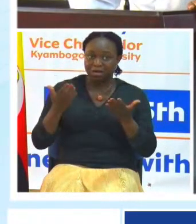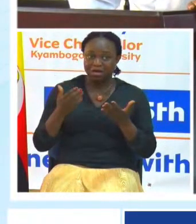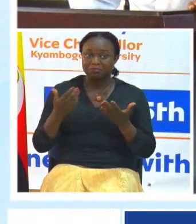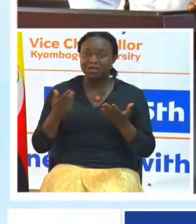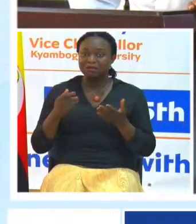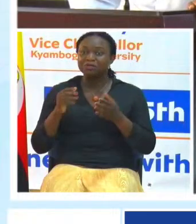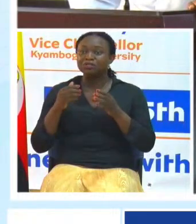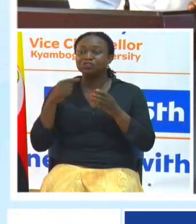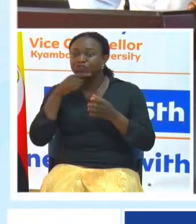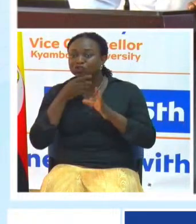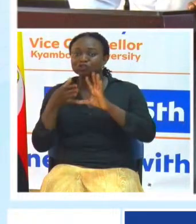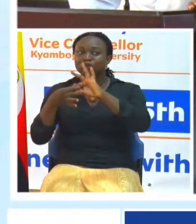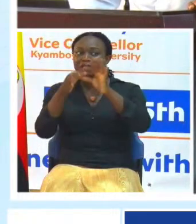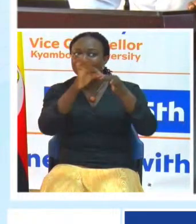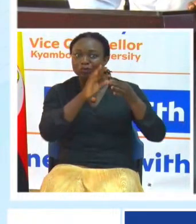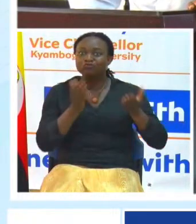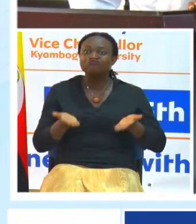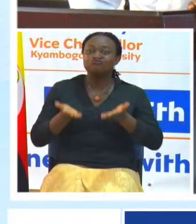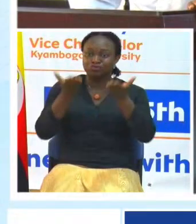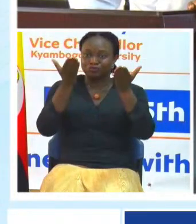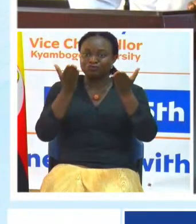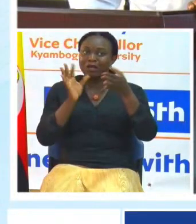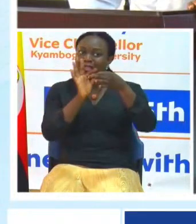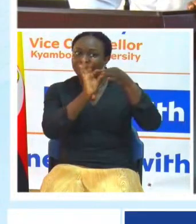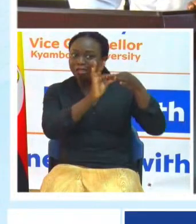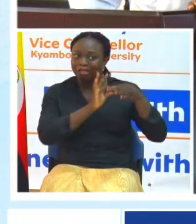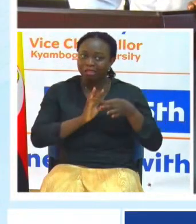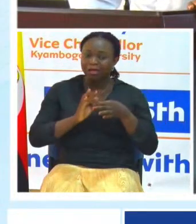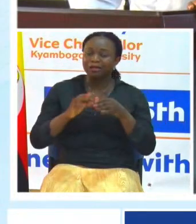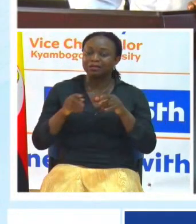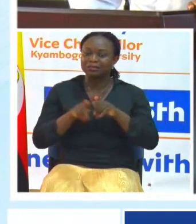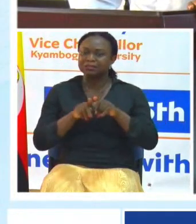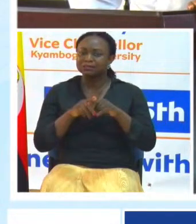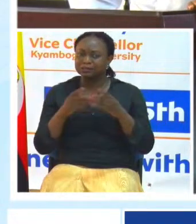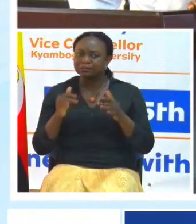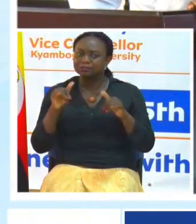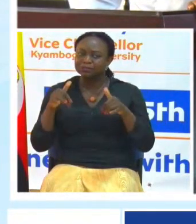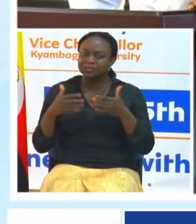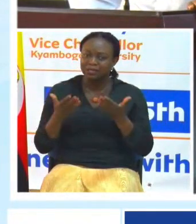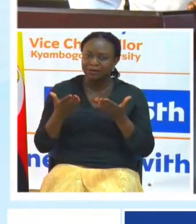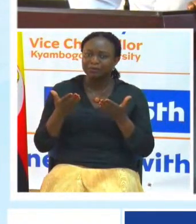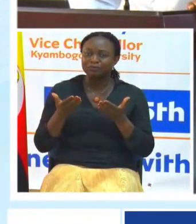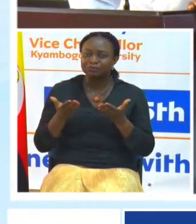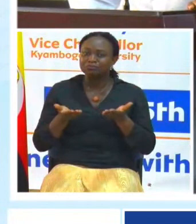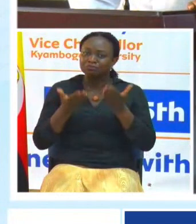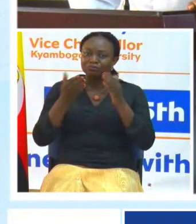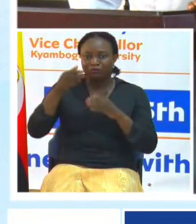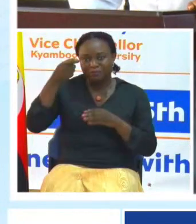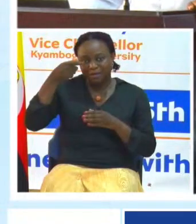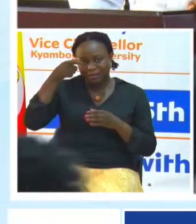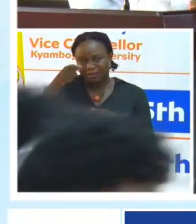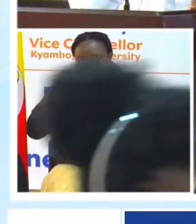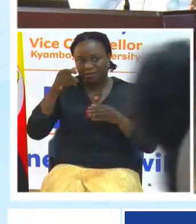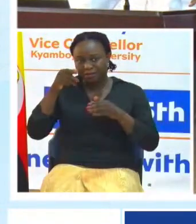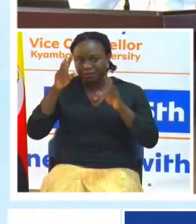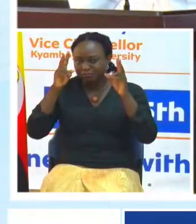social network and then also develop my career. Thank you.